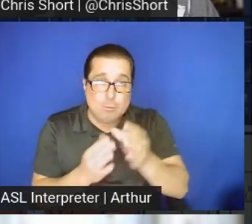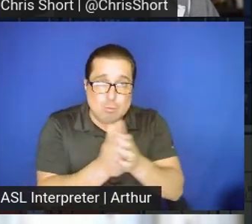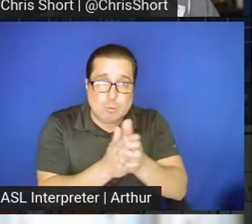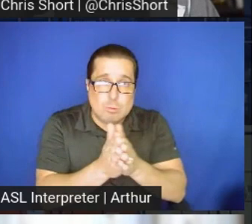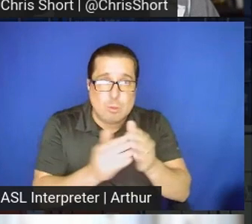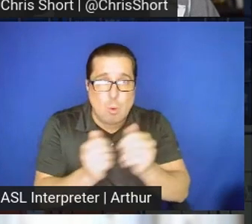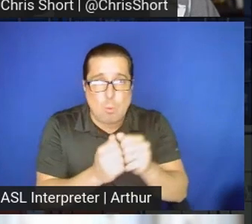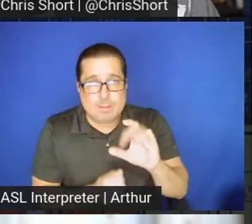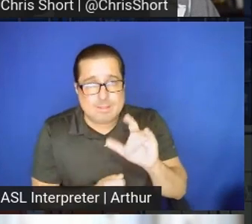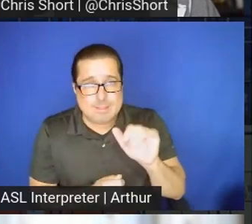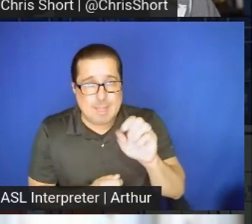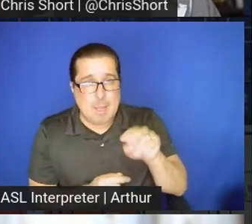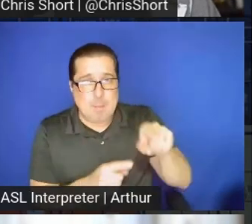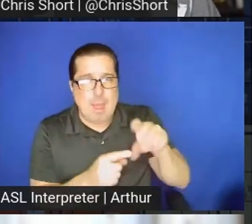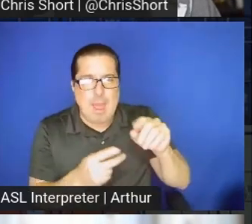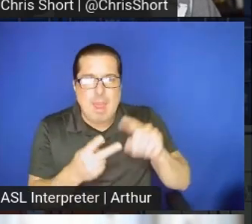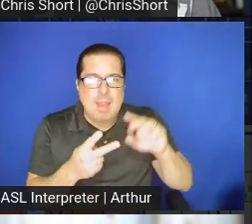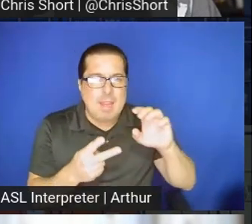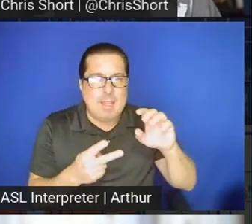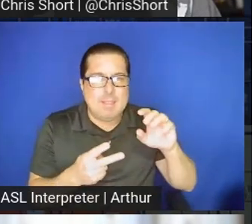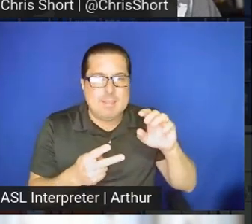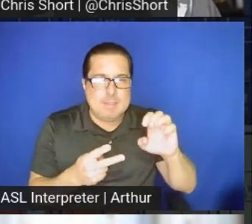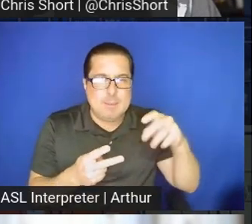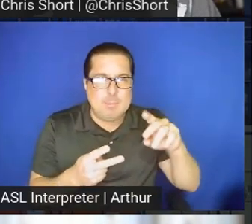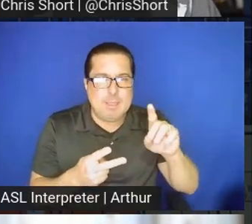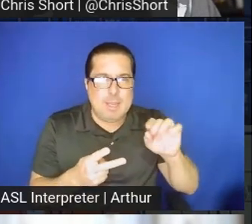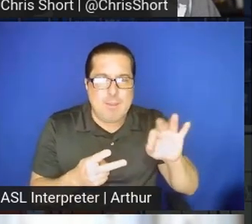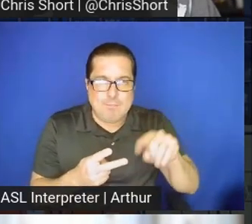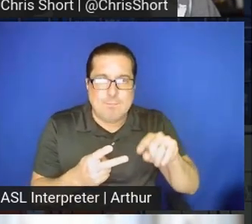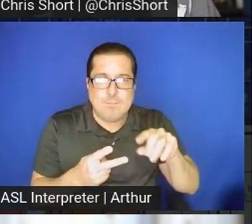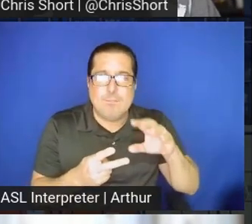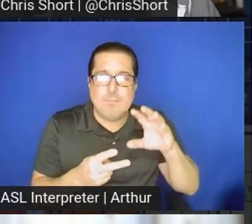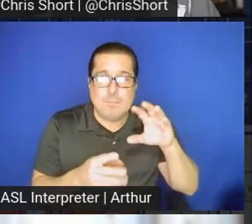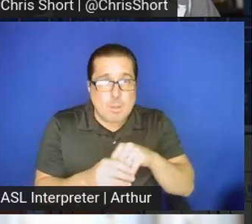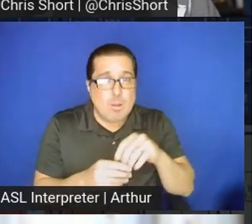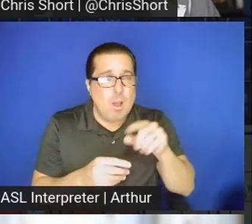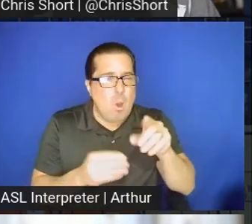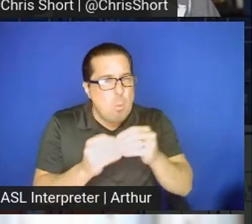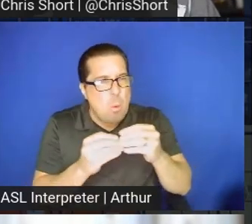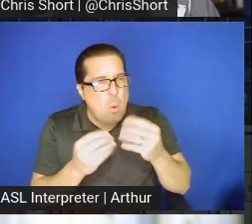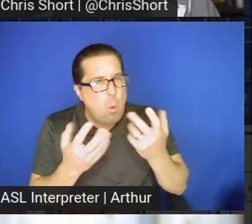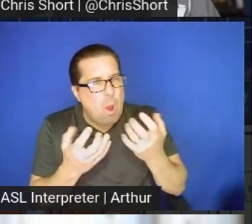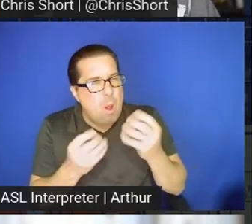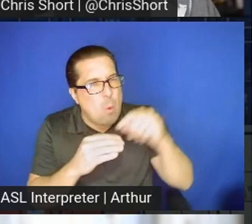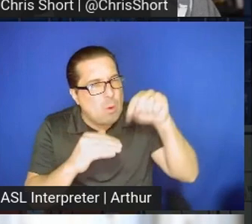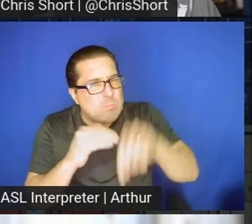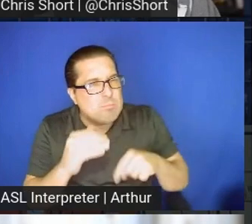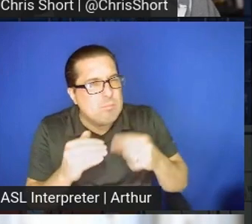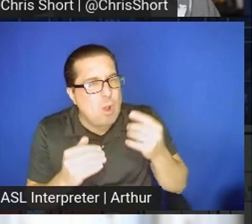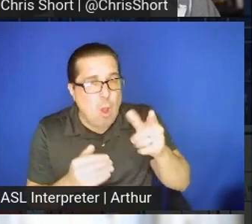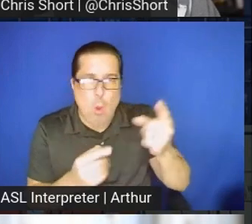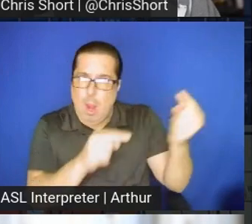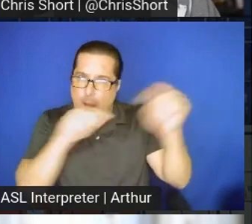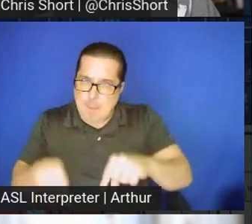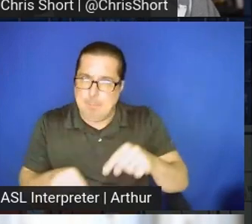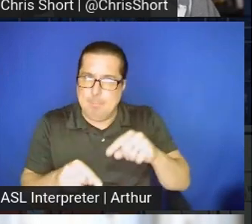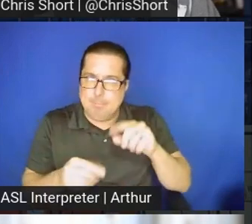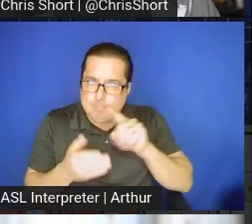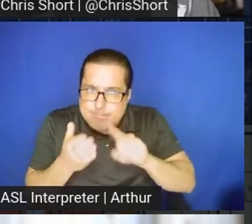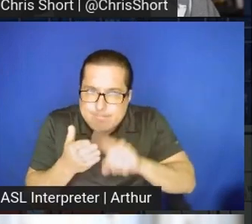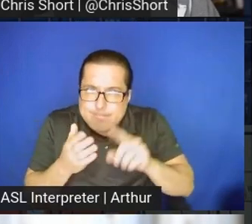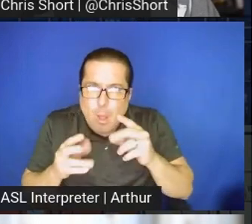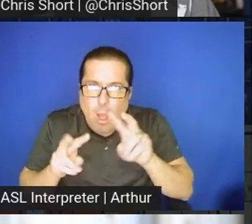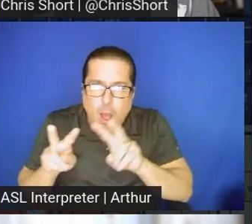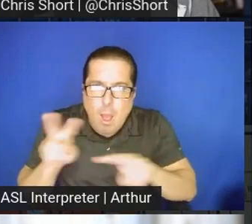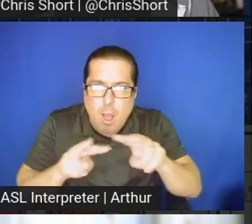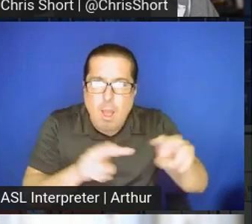Cilium and how eBPF works and all of that stuff, I really highly recommend come in and check us out. we're going to be at 2 locations on the show floor. We're going